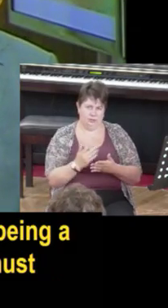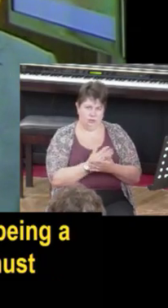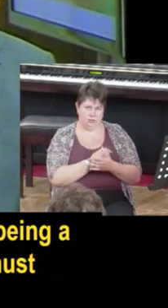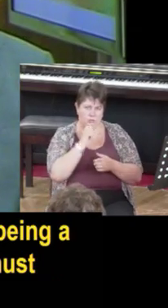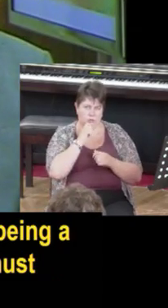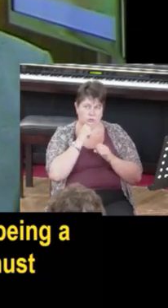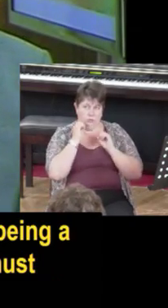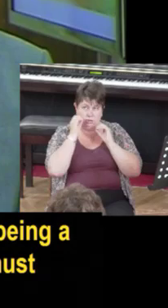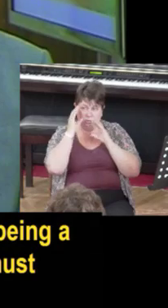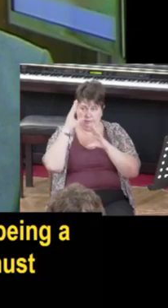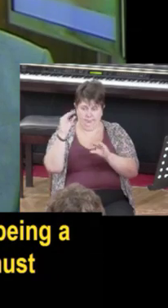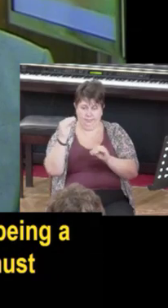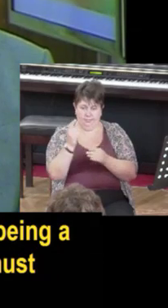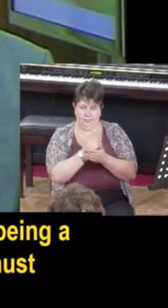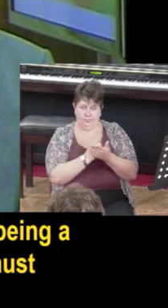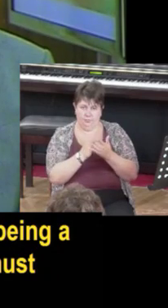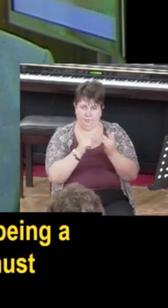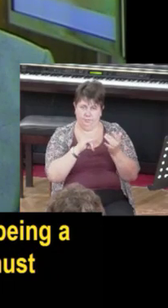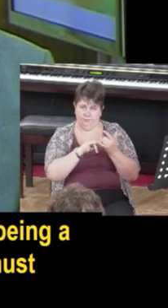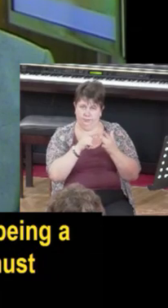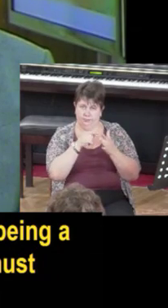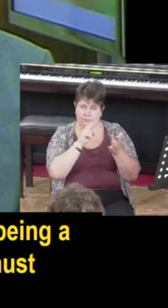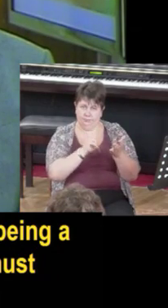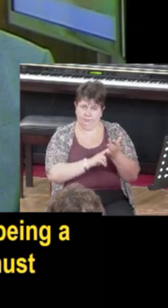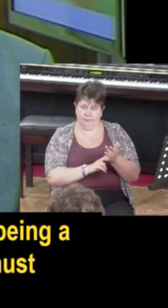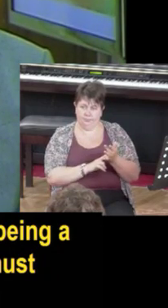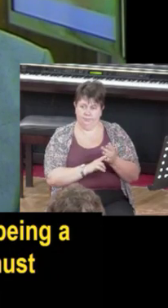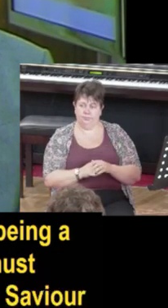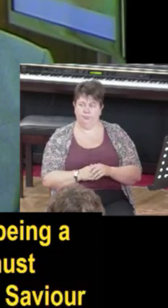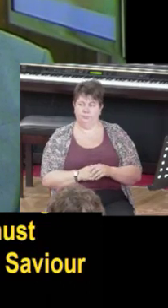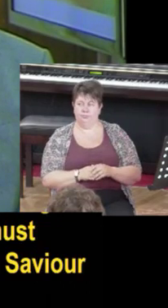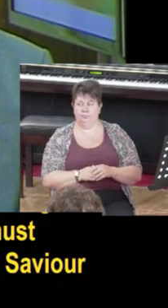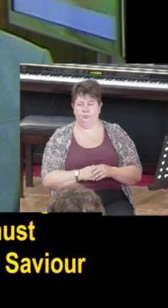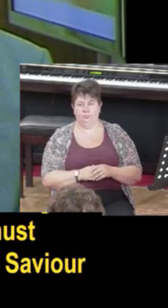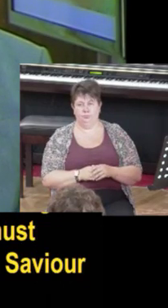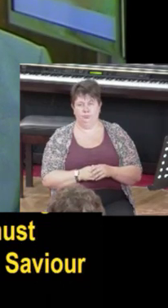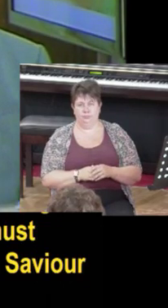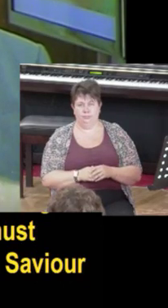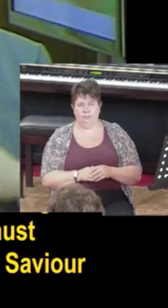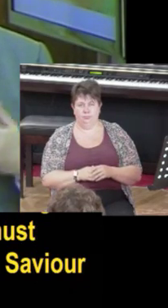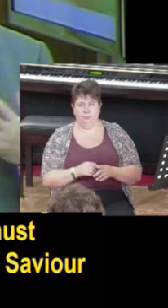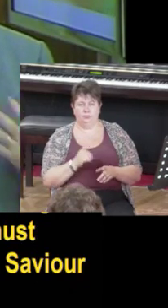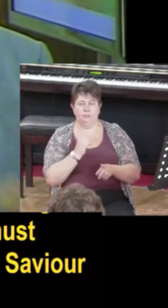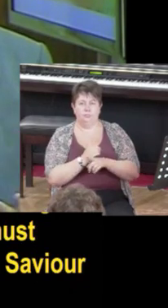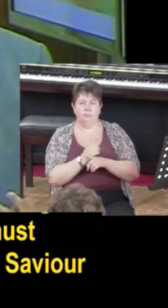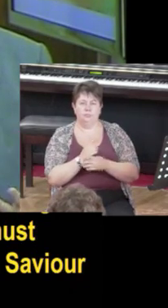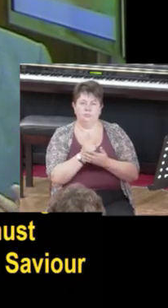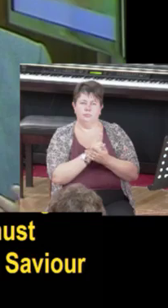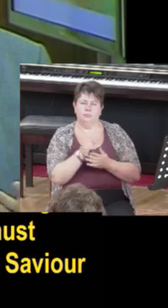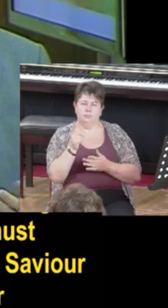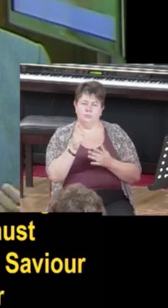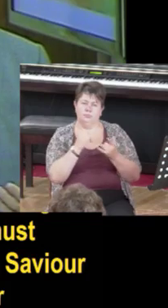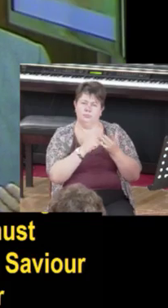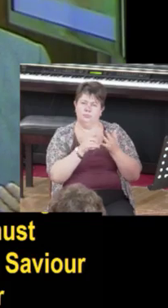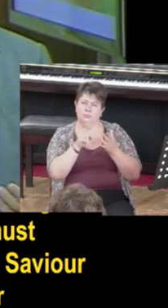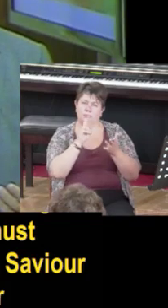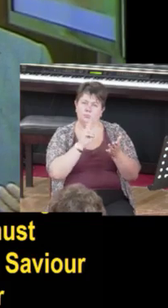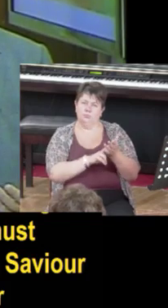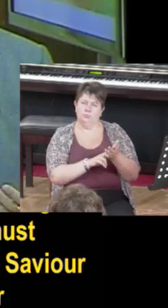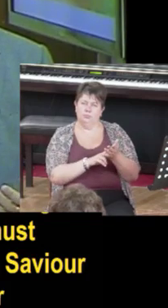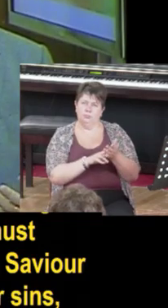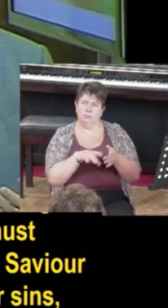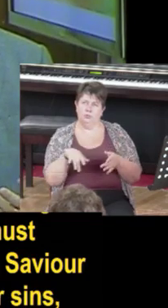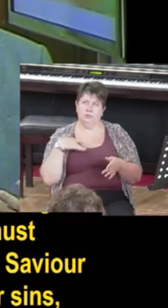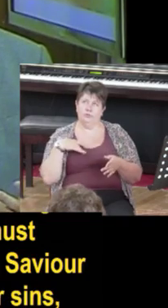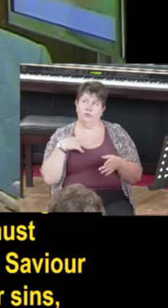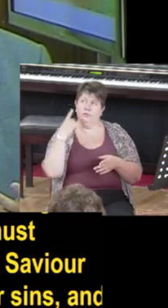confess our sins. And it talks about him as being the son of the